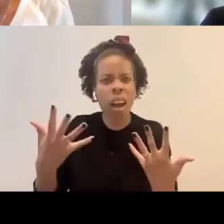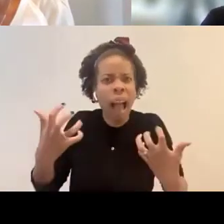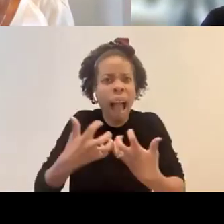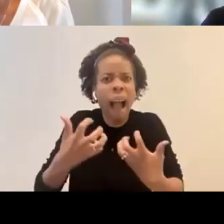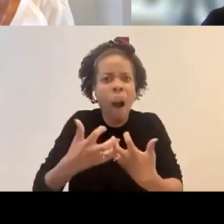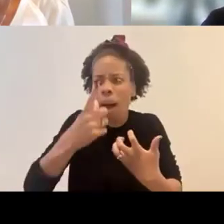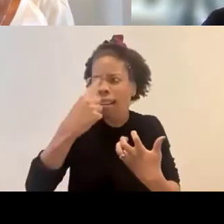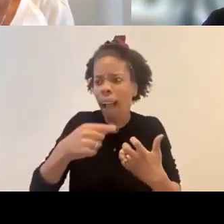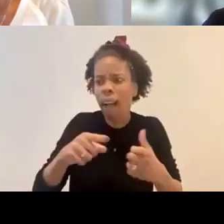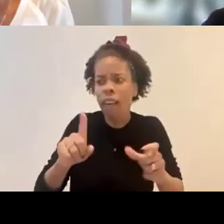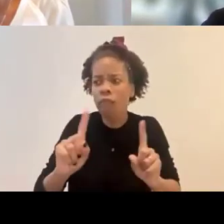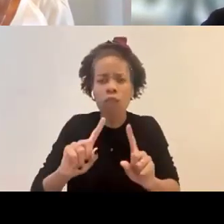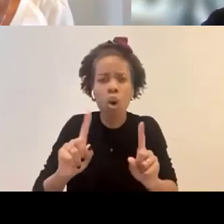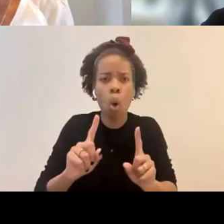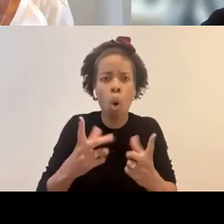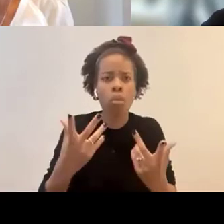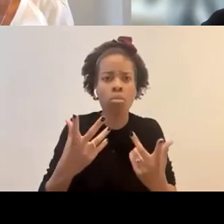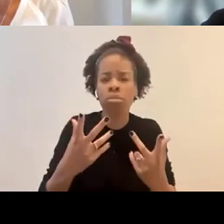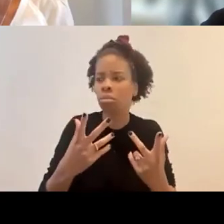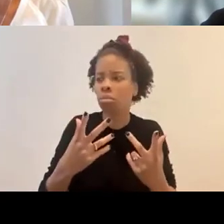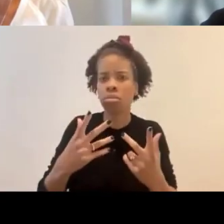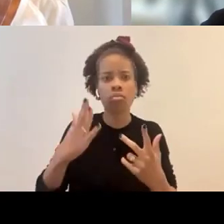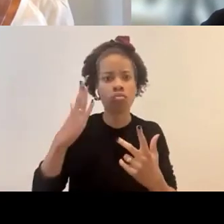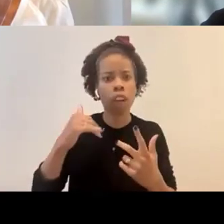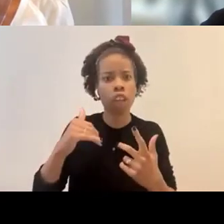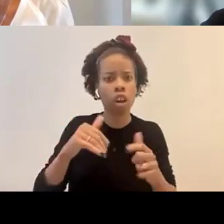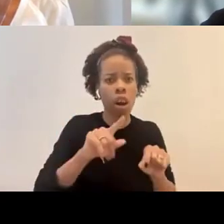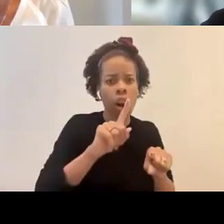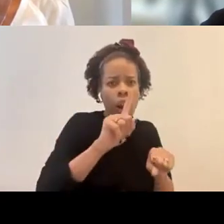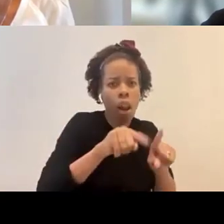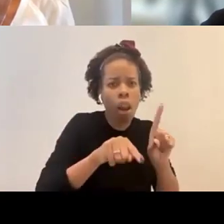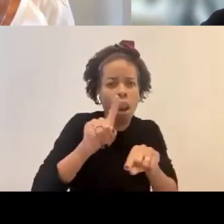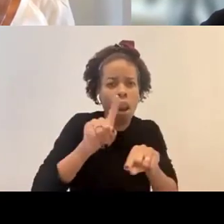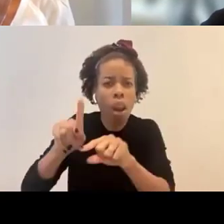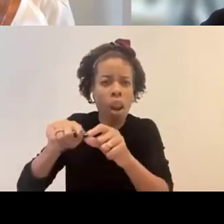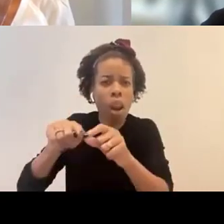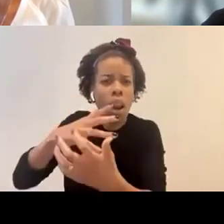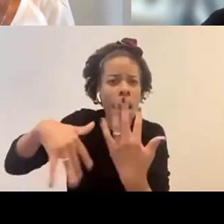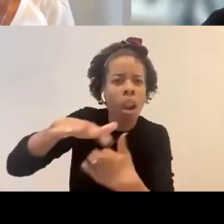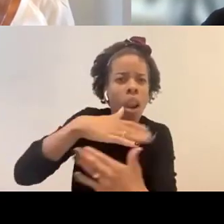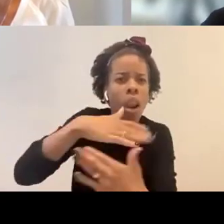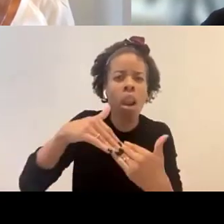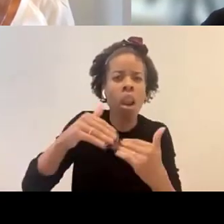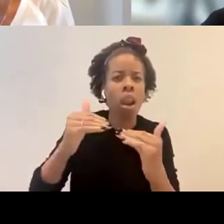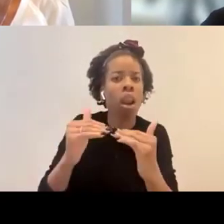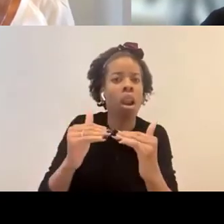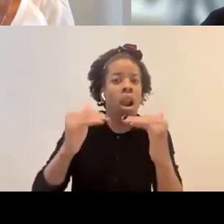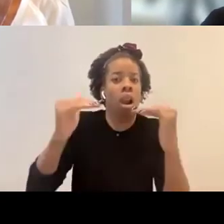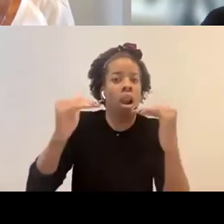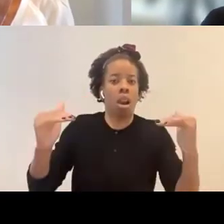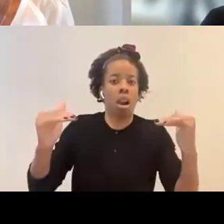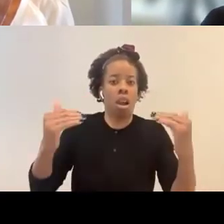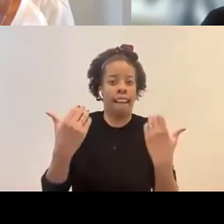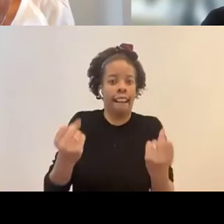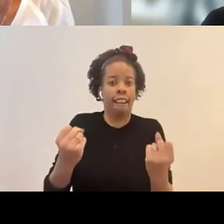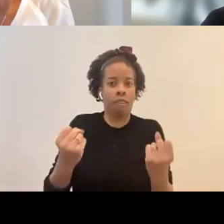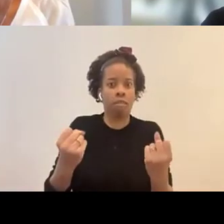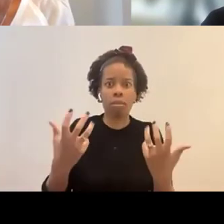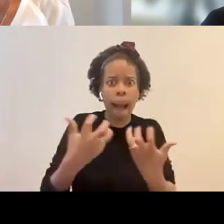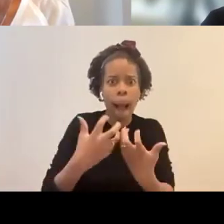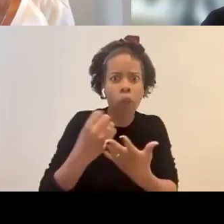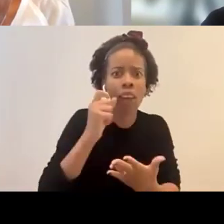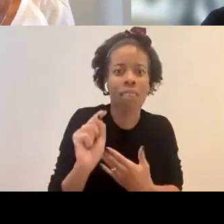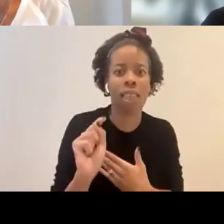an intersectional racial justice lens? What would that look like and how could we get there? So I'm